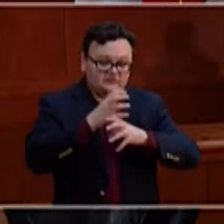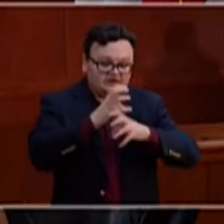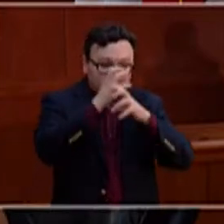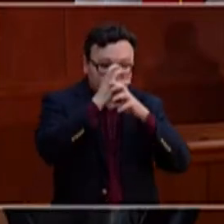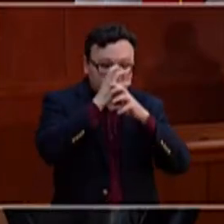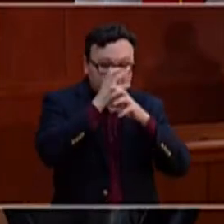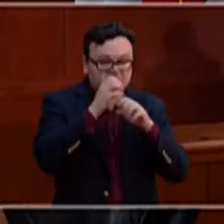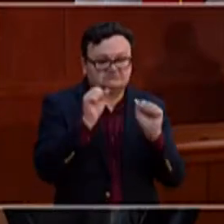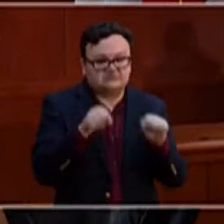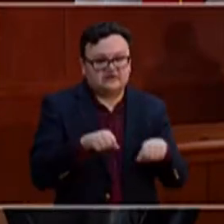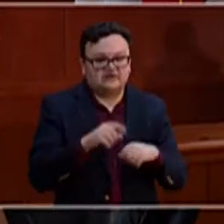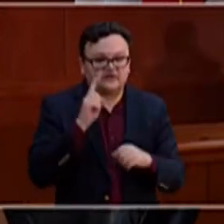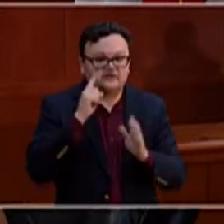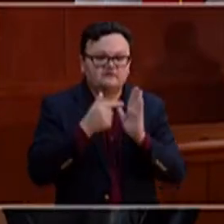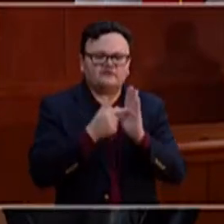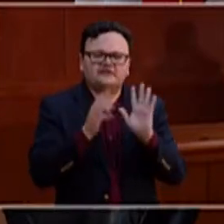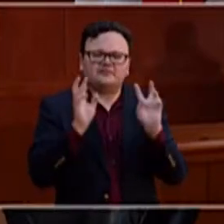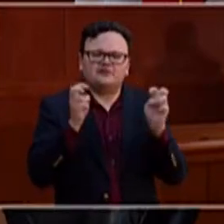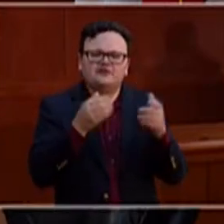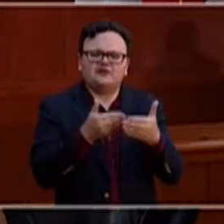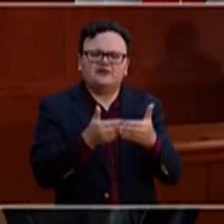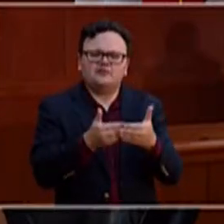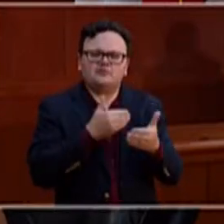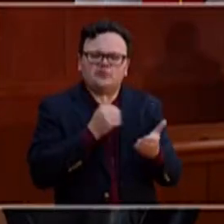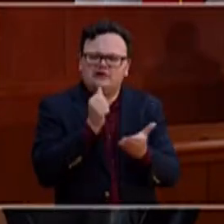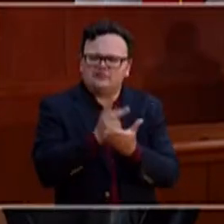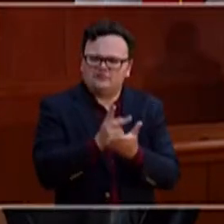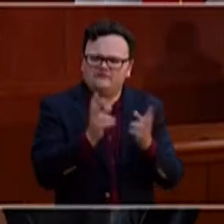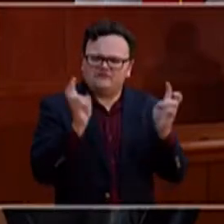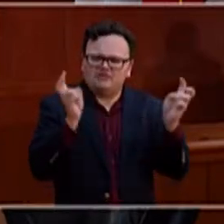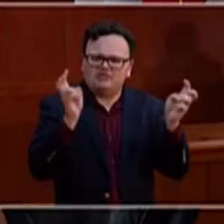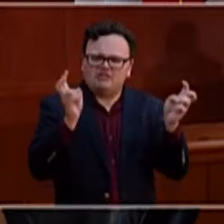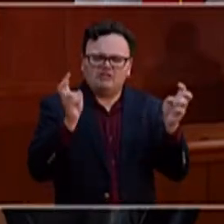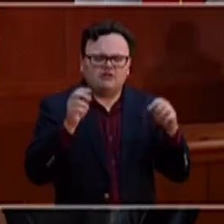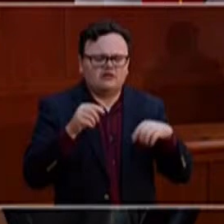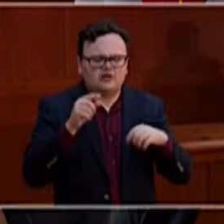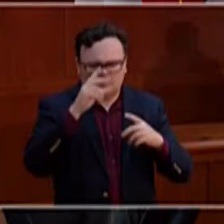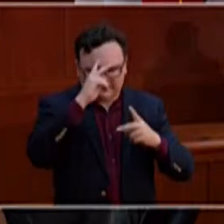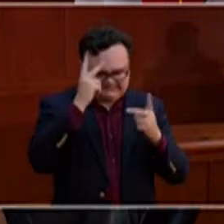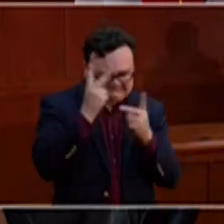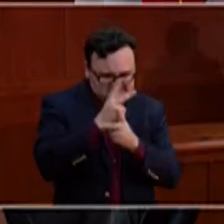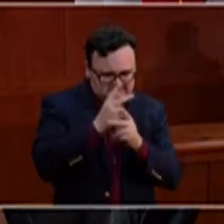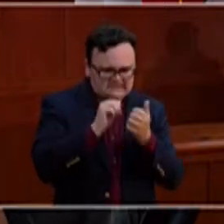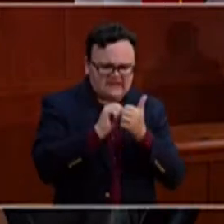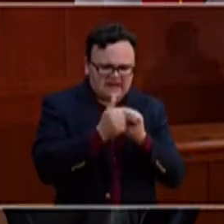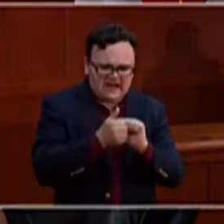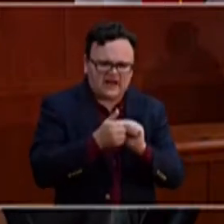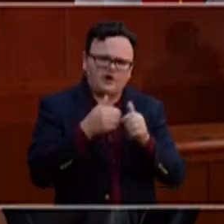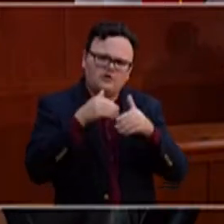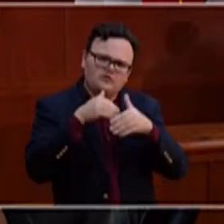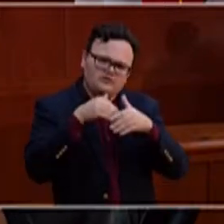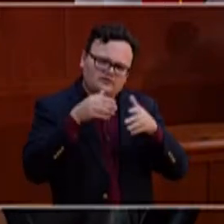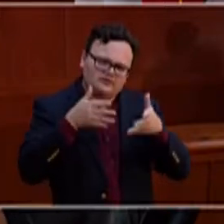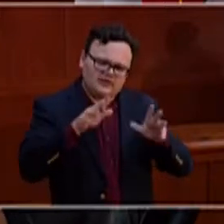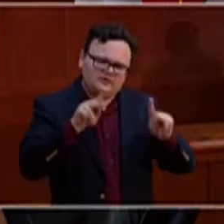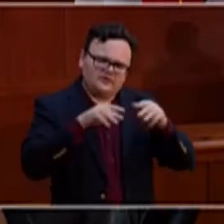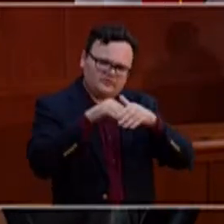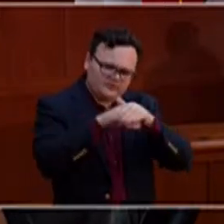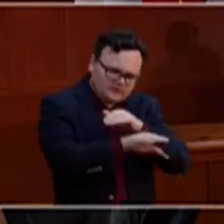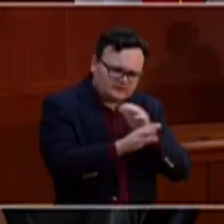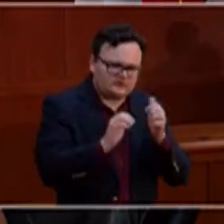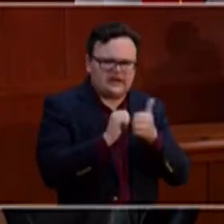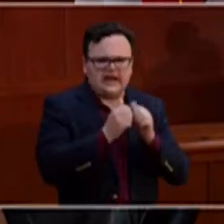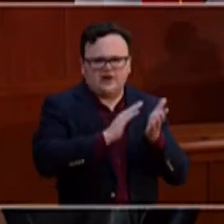authorizations, being able to do some timely discharges, working on some of those things, but not just adequate resources,